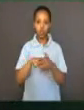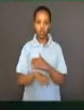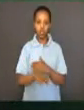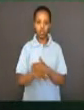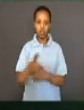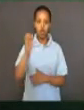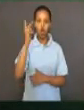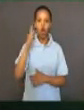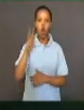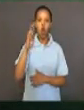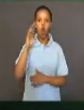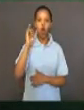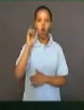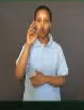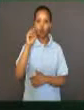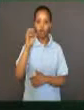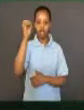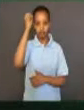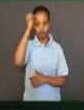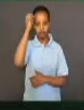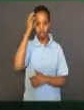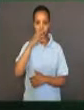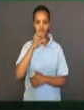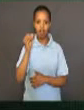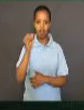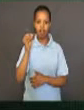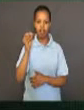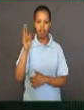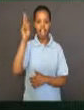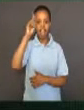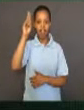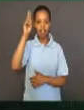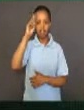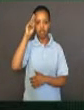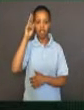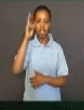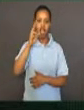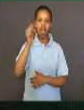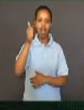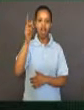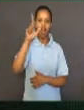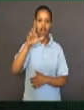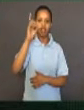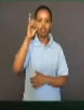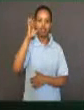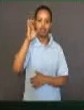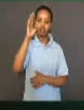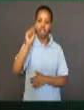Oparin and John Haldane were working on explaining the theory